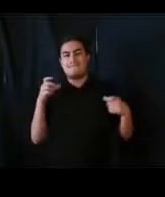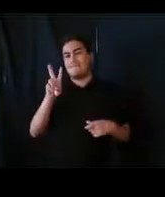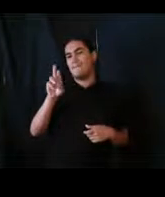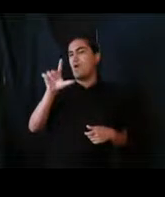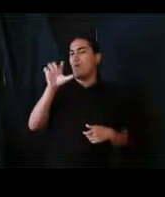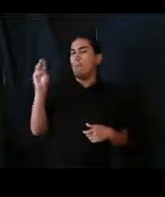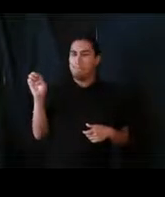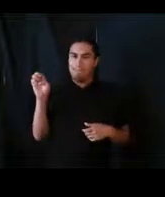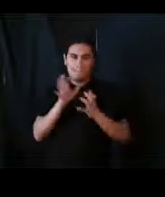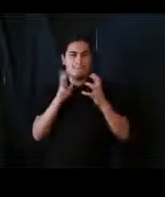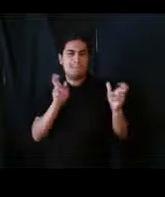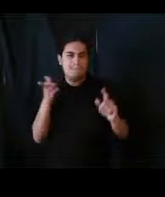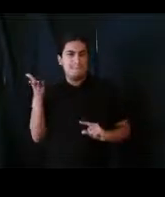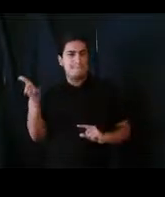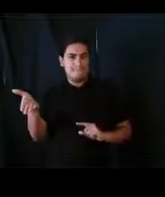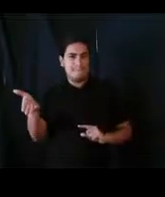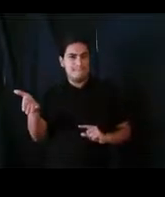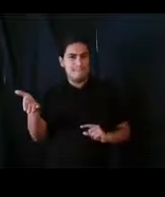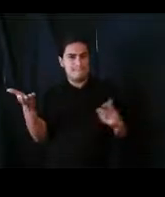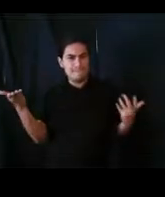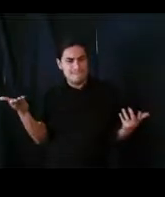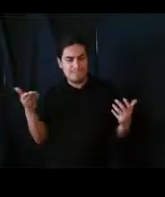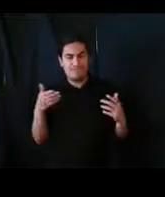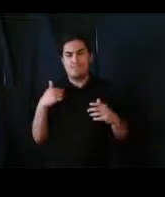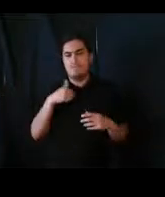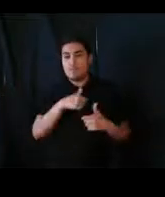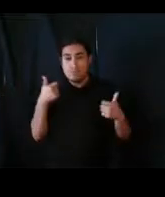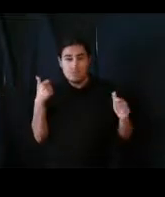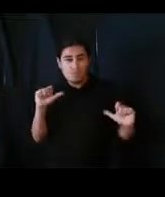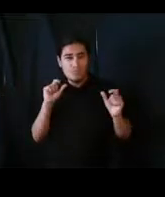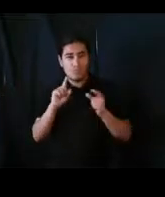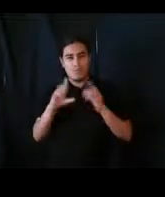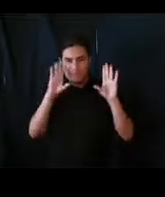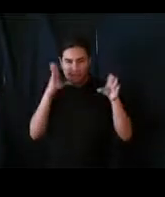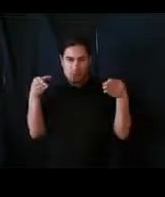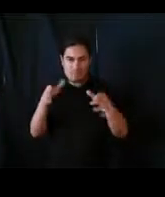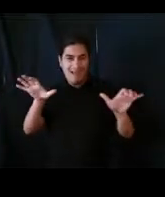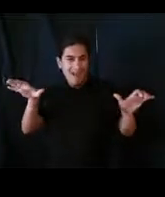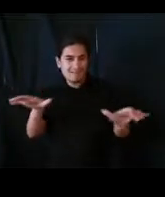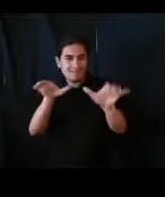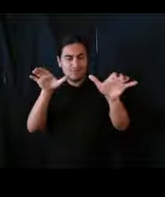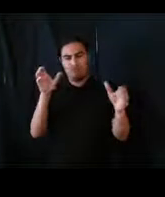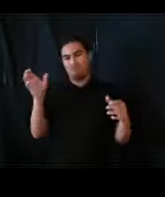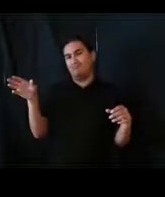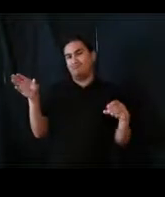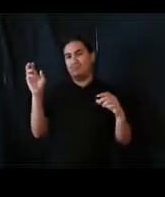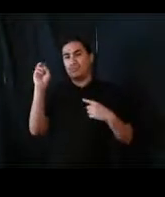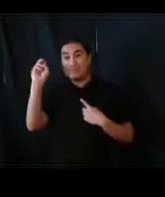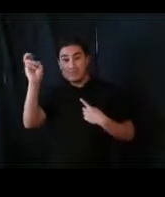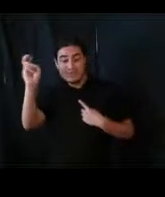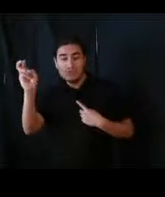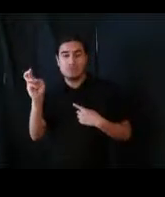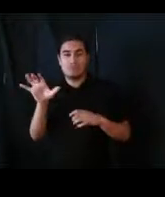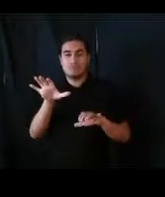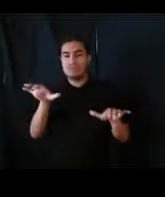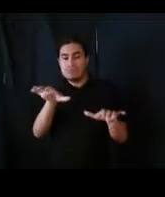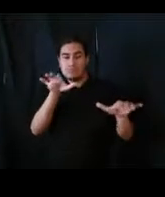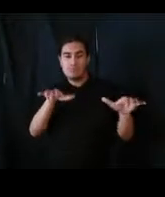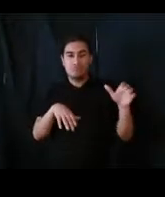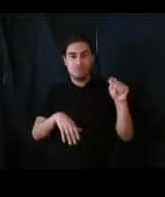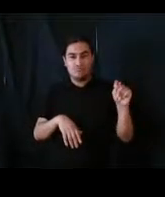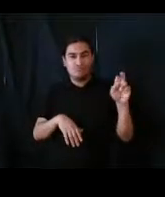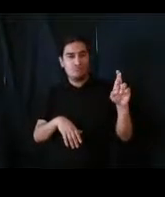and um as we're trying to focus on active transportation and trying to focus on transit and